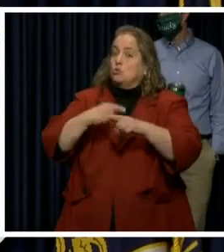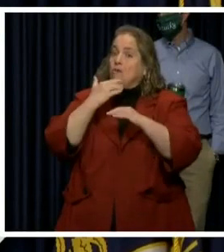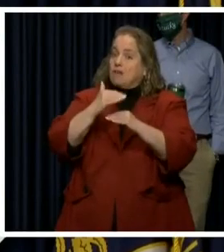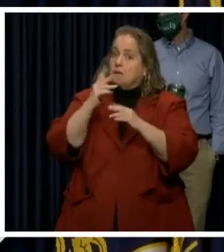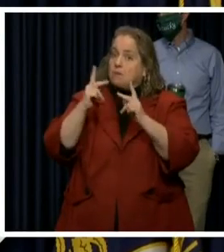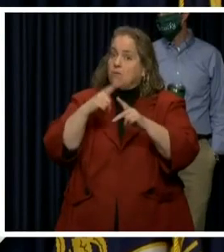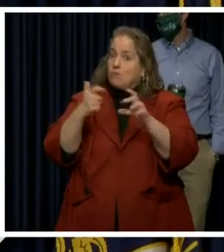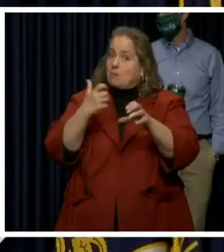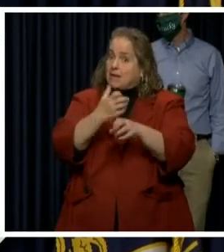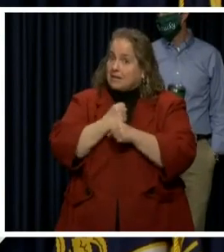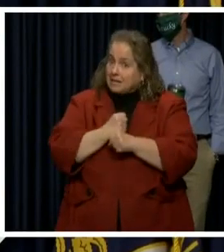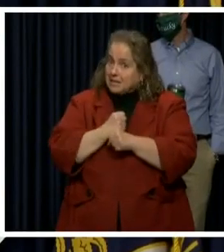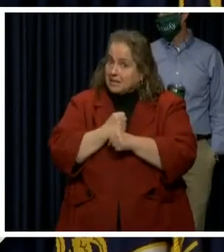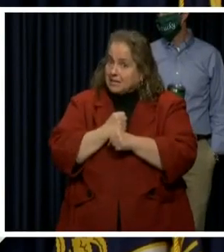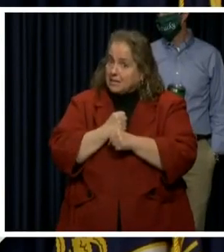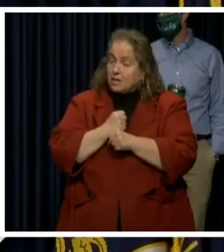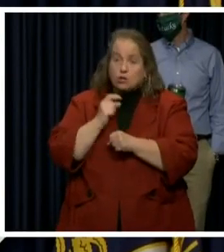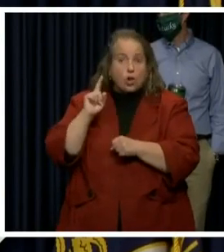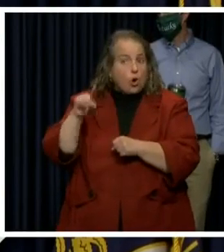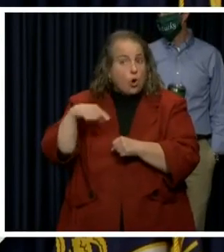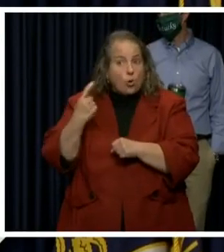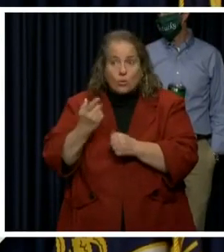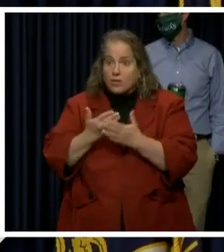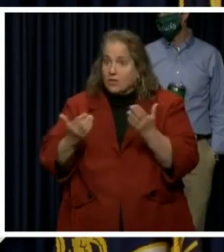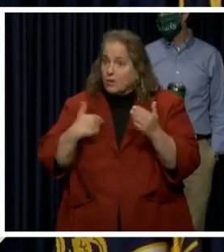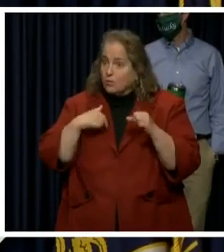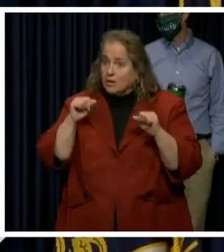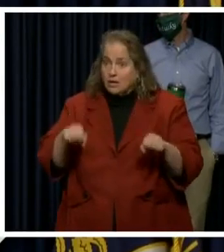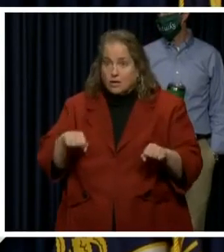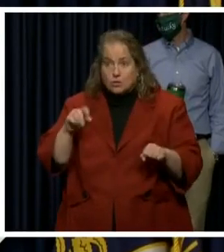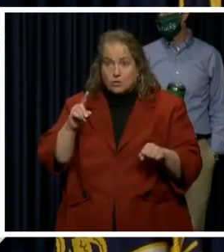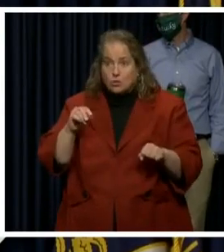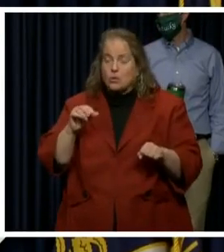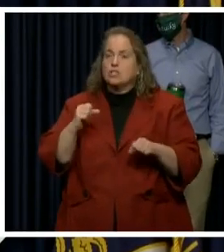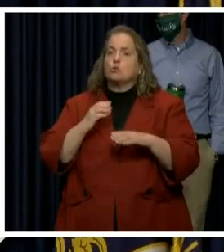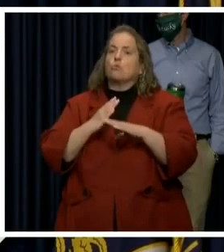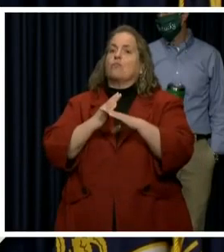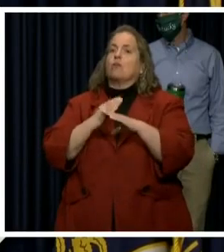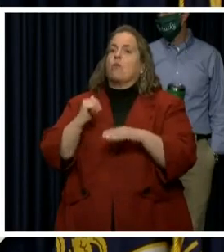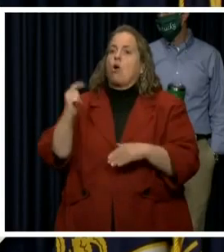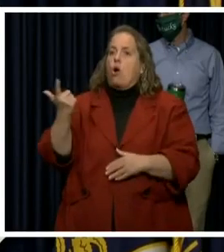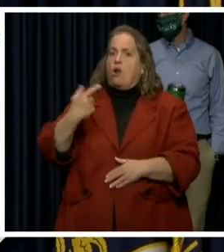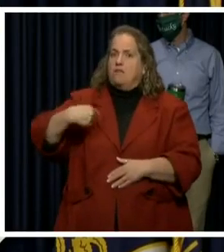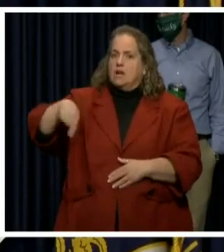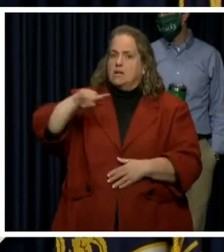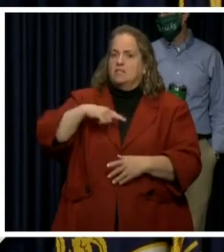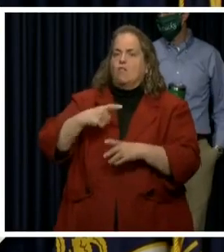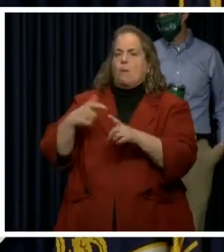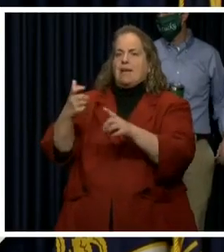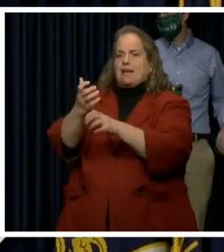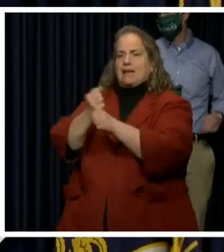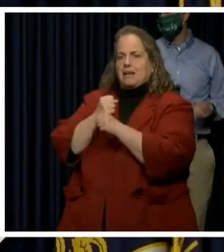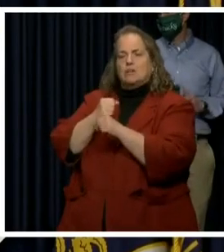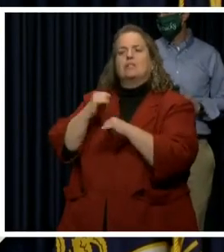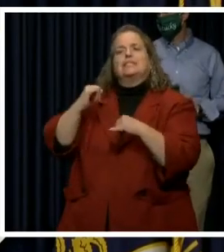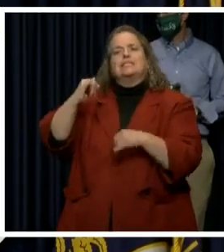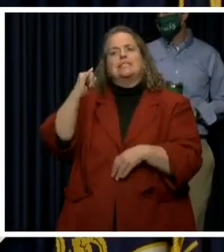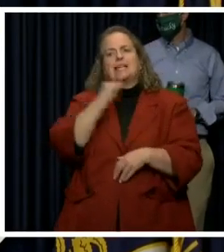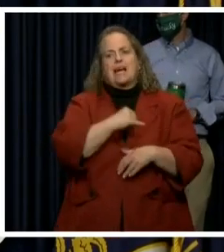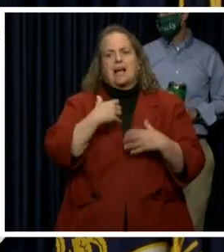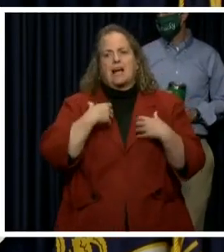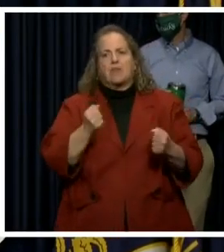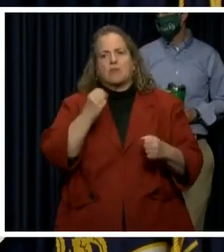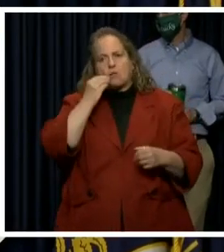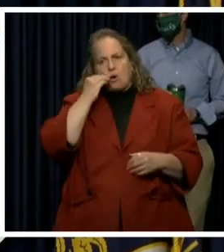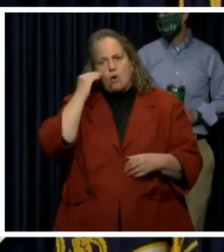people from getting it, hopefully, the only thing we have is to prevent all of us from getting it, hopefully by staying healthy at home and